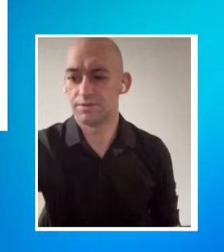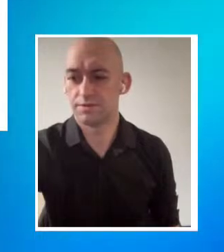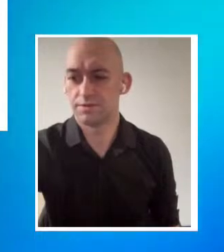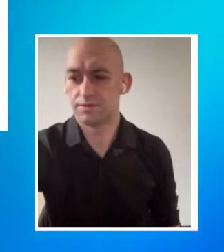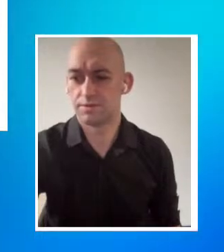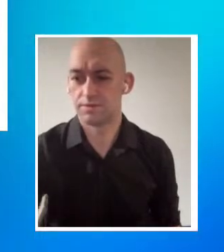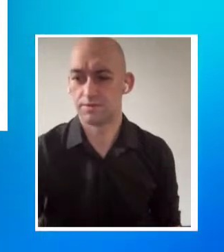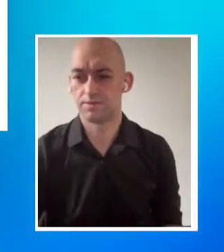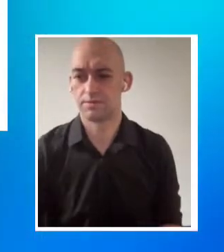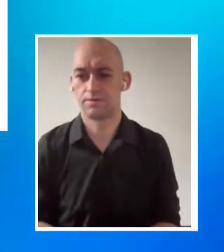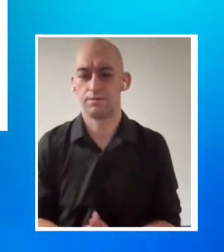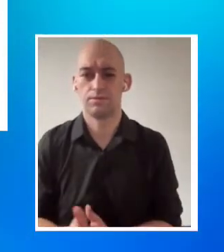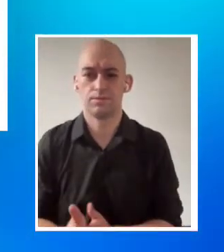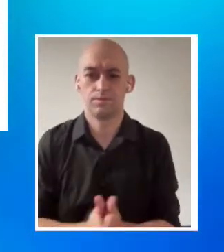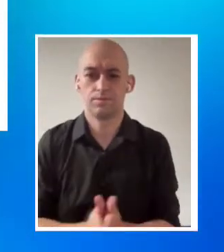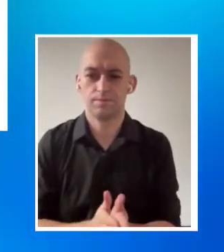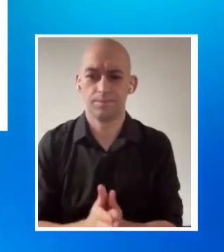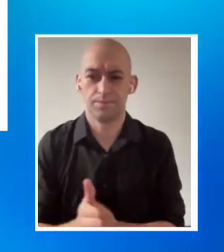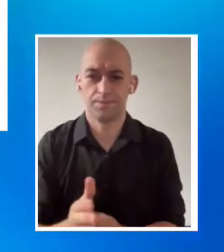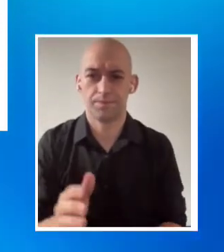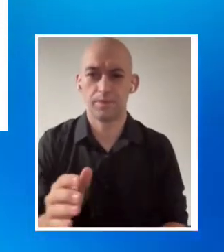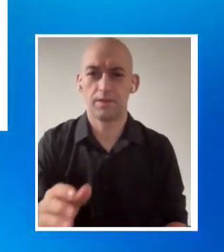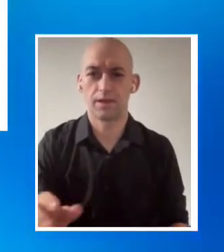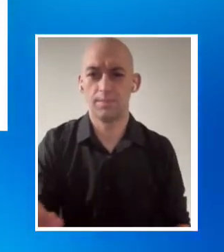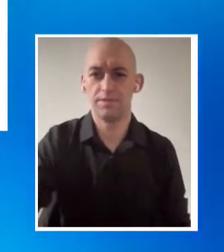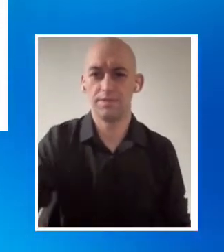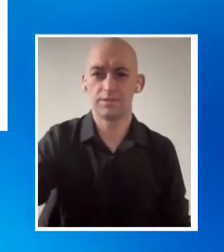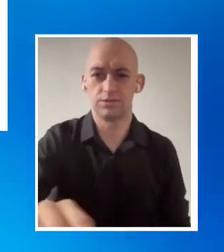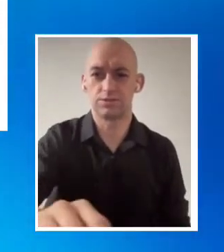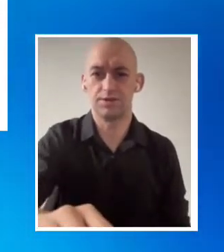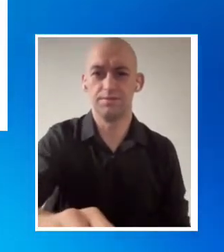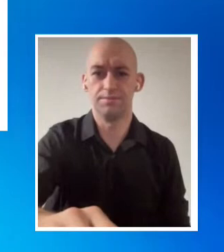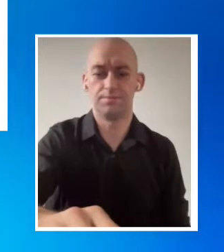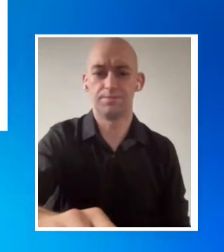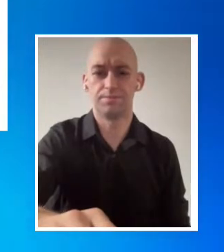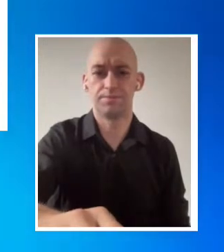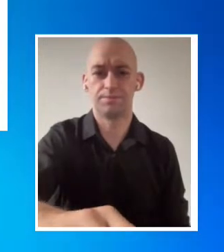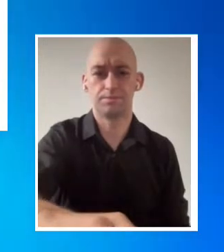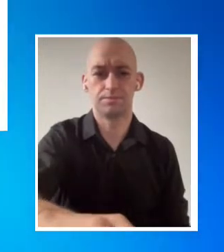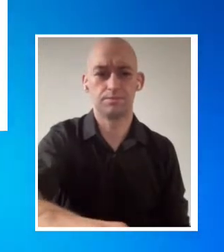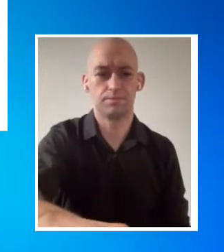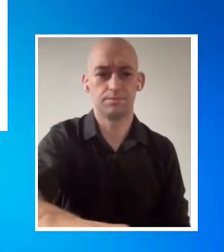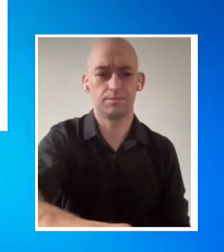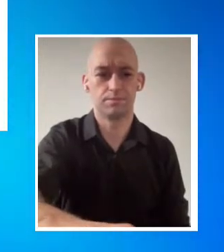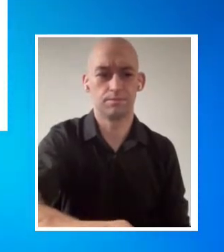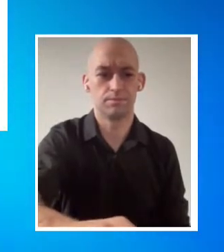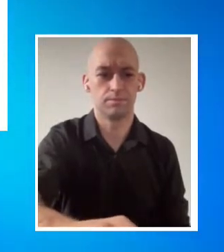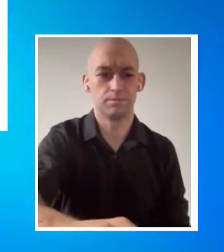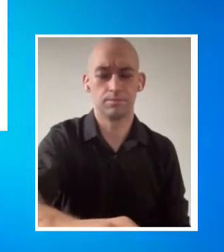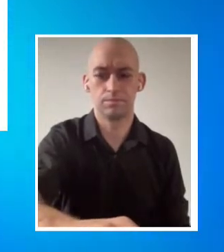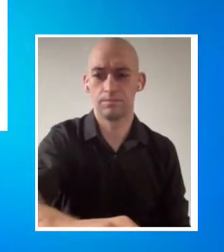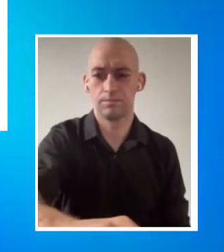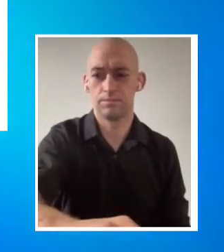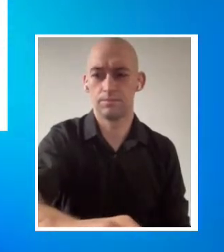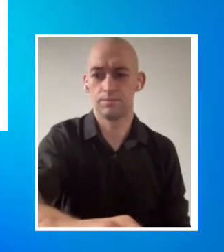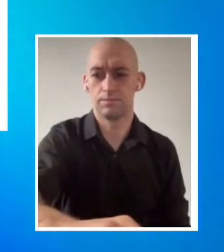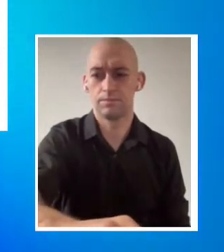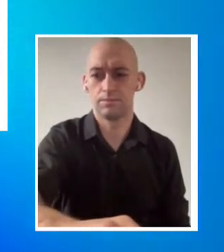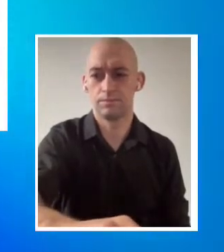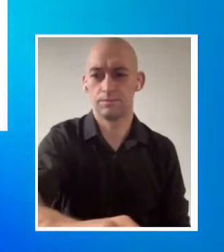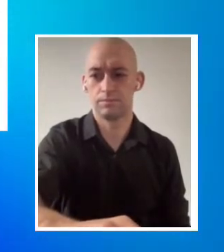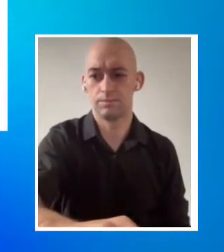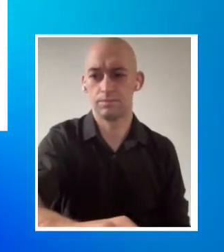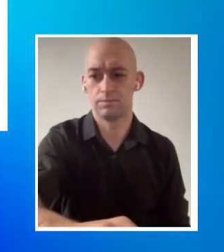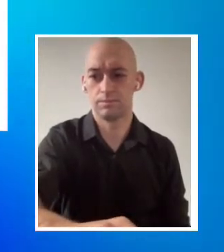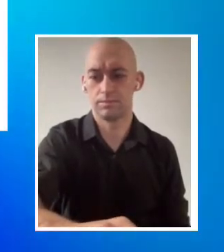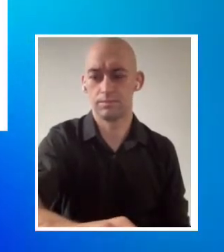contacts and resources available for you that are that will be dropped in the chat. And so as Maria is